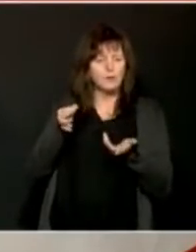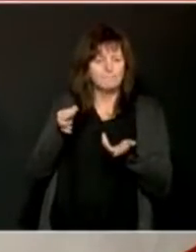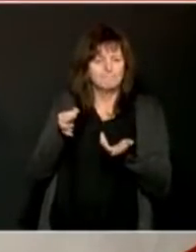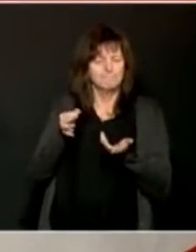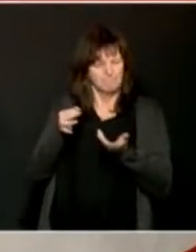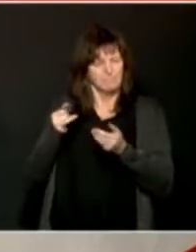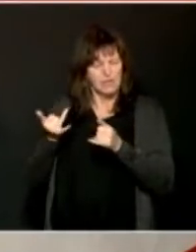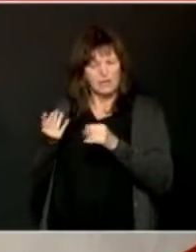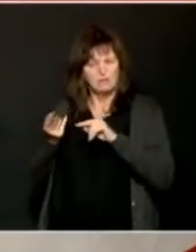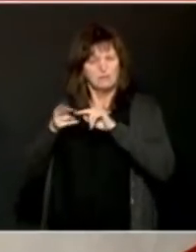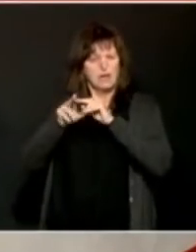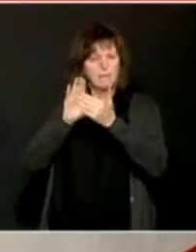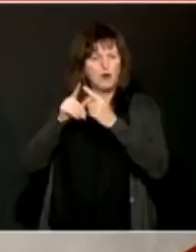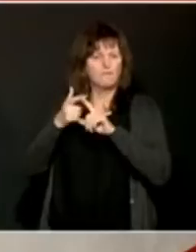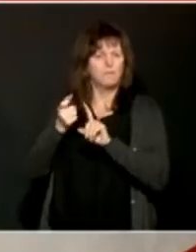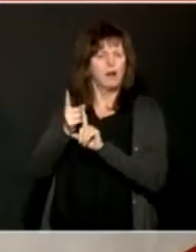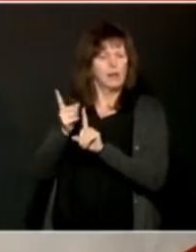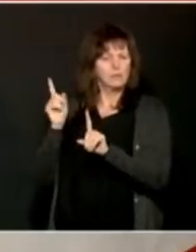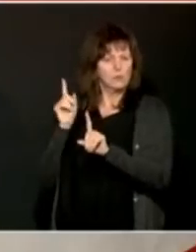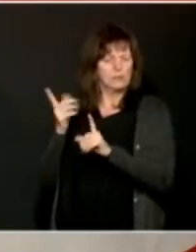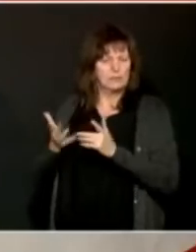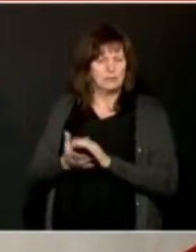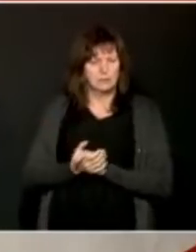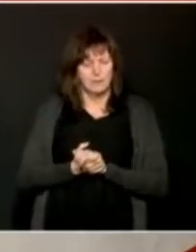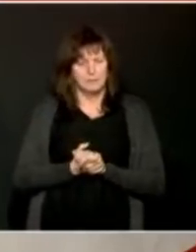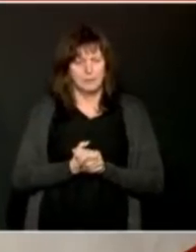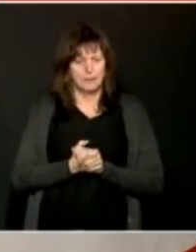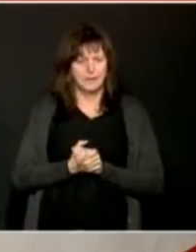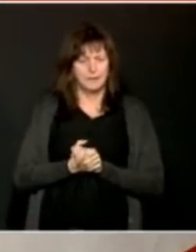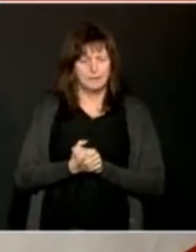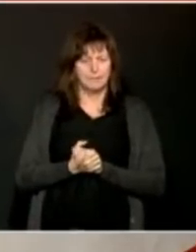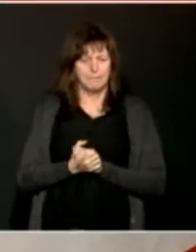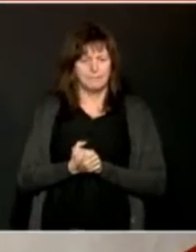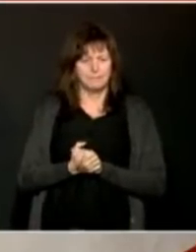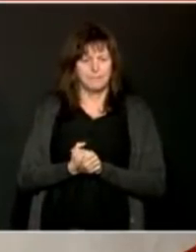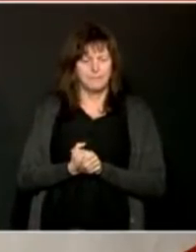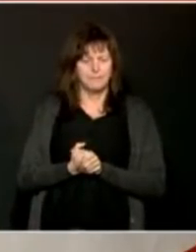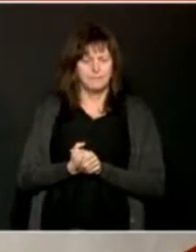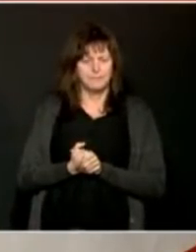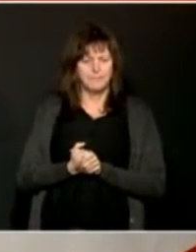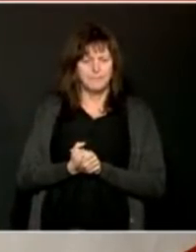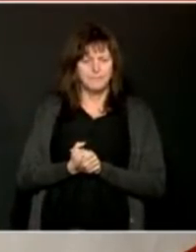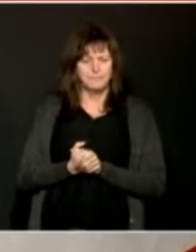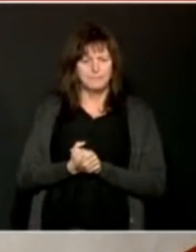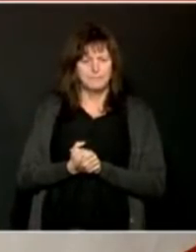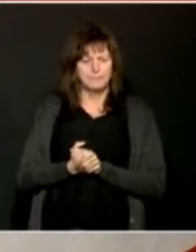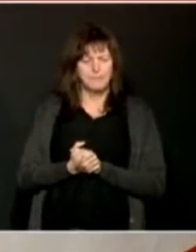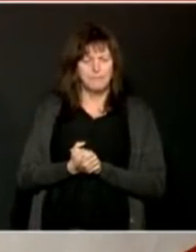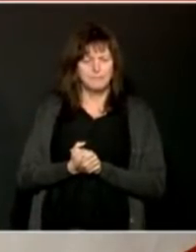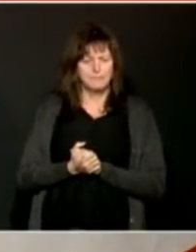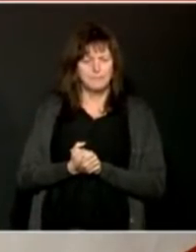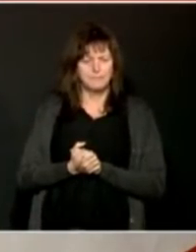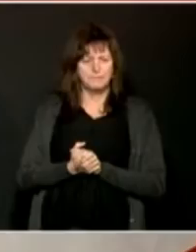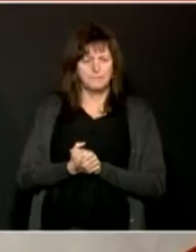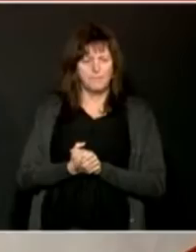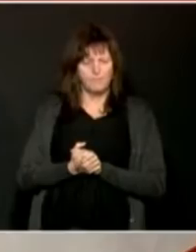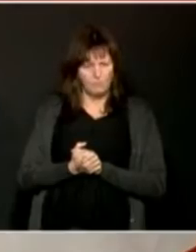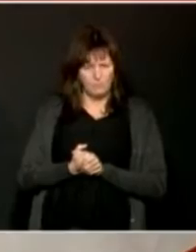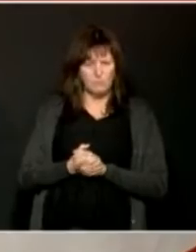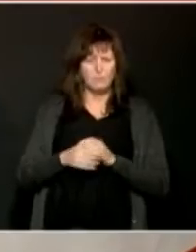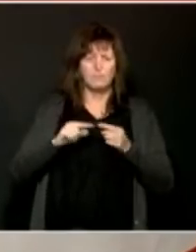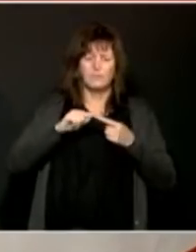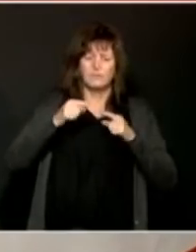The latest effective reproduction number for the variants of concern is